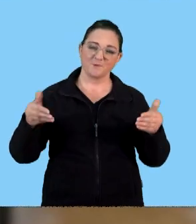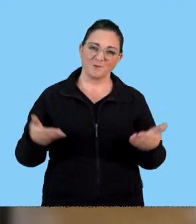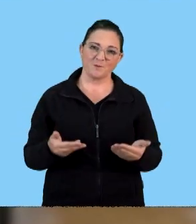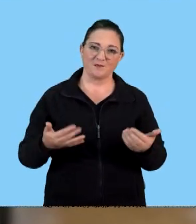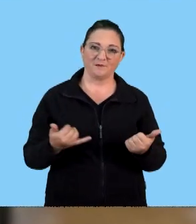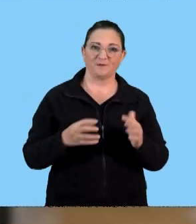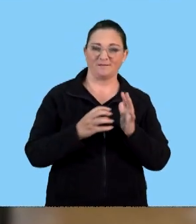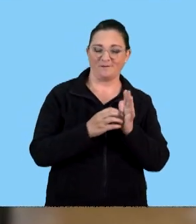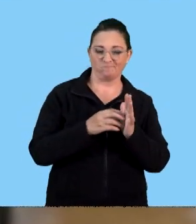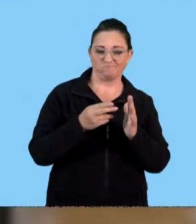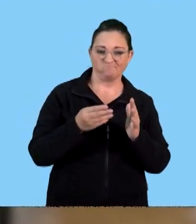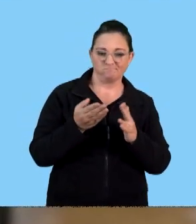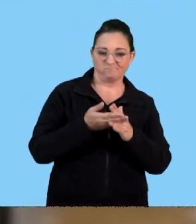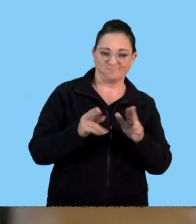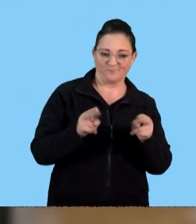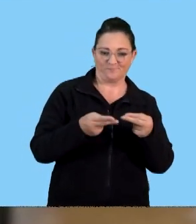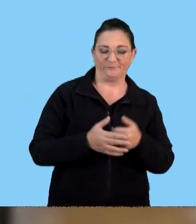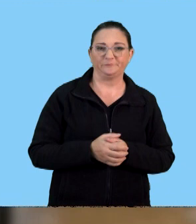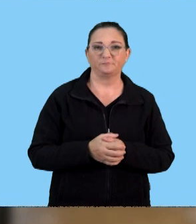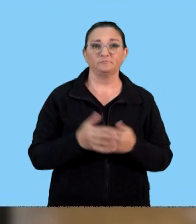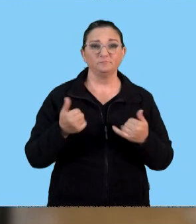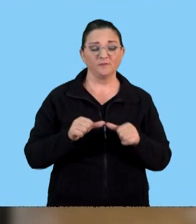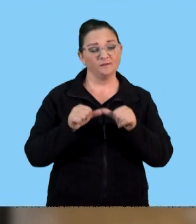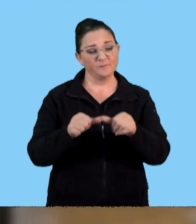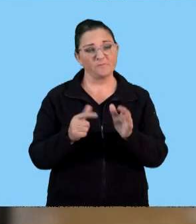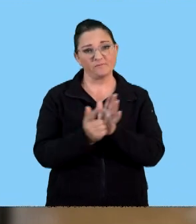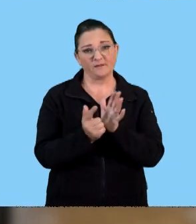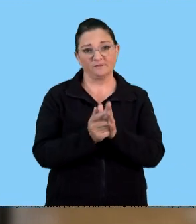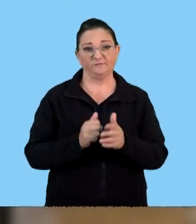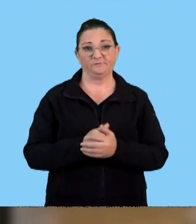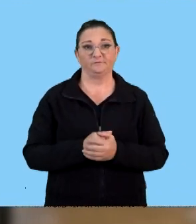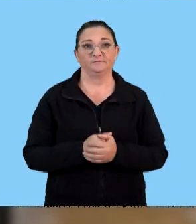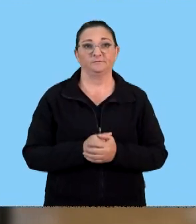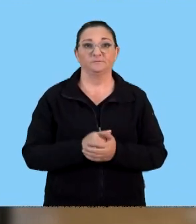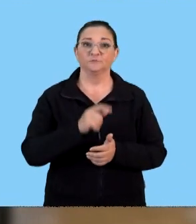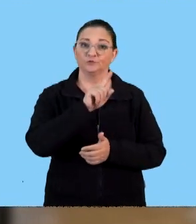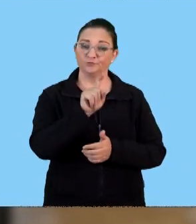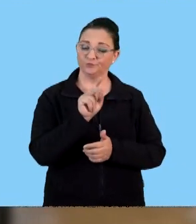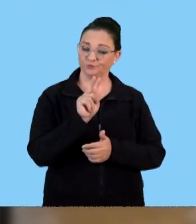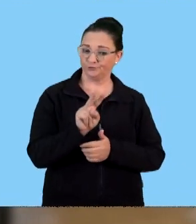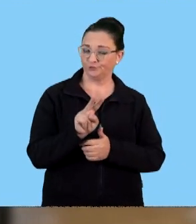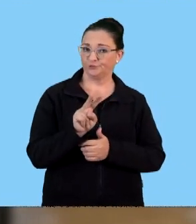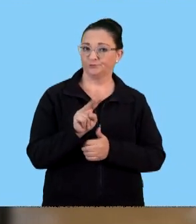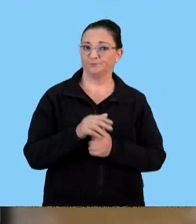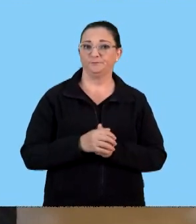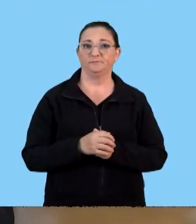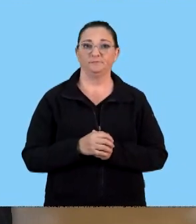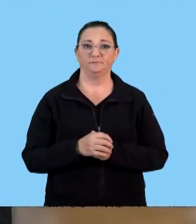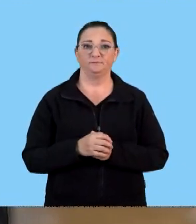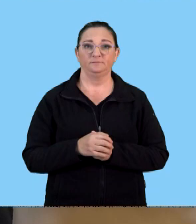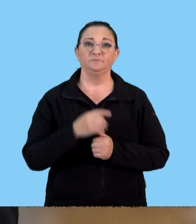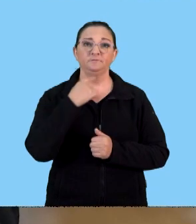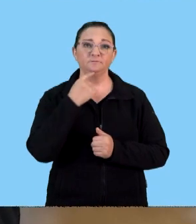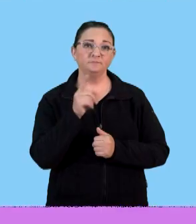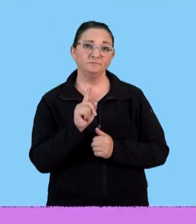Guys, welcome back after that short advert break. Let us now continue with our lesson. Let's look at question number 2, our next